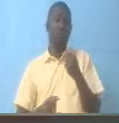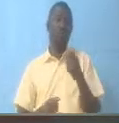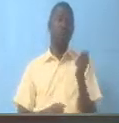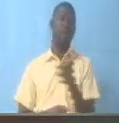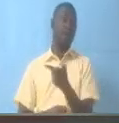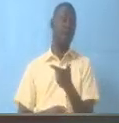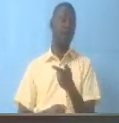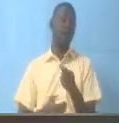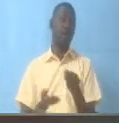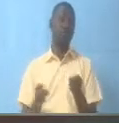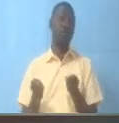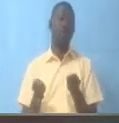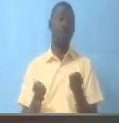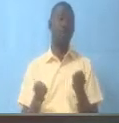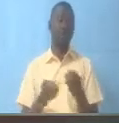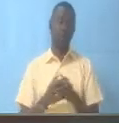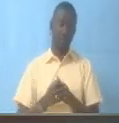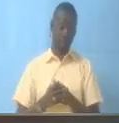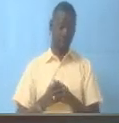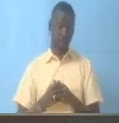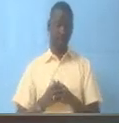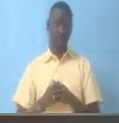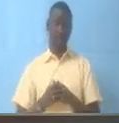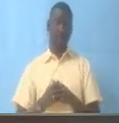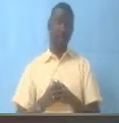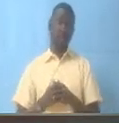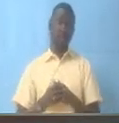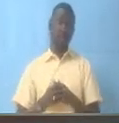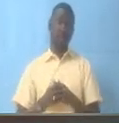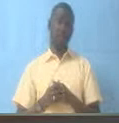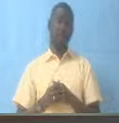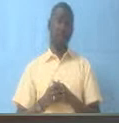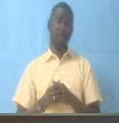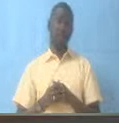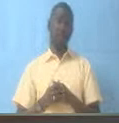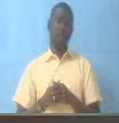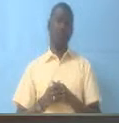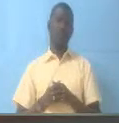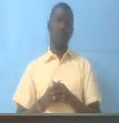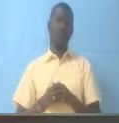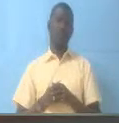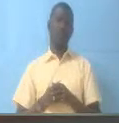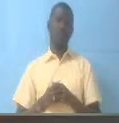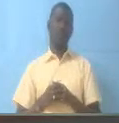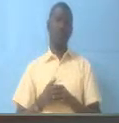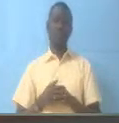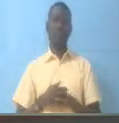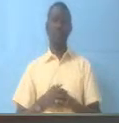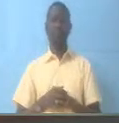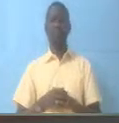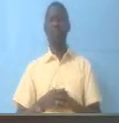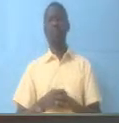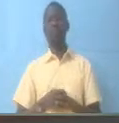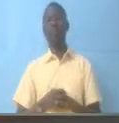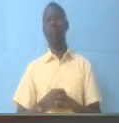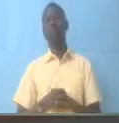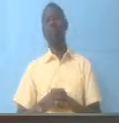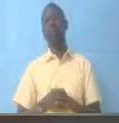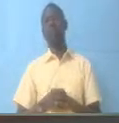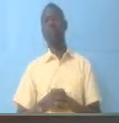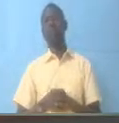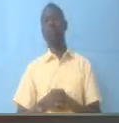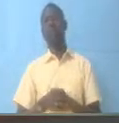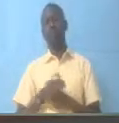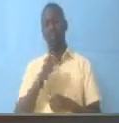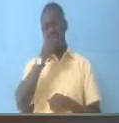ndampaay ci taalibe yooyu dafa tekki ne mu ngi bañoon a en bi pour wane ne li nga xam ne moo xewoon April 10 ak 11 yëpp ñoom